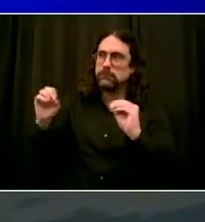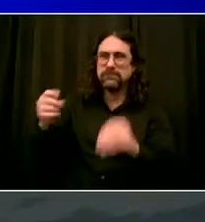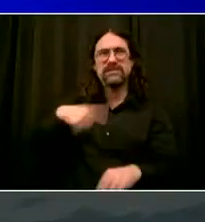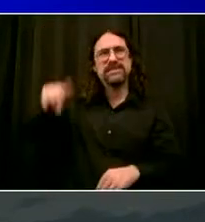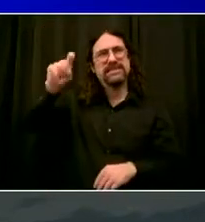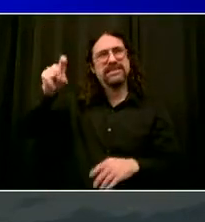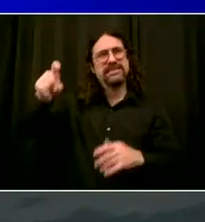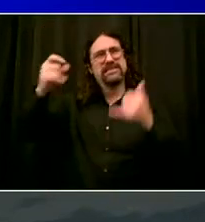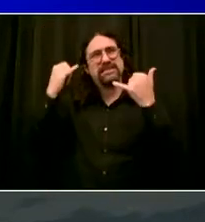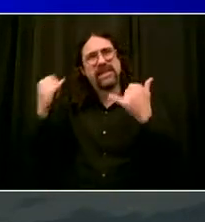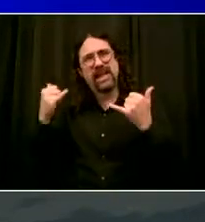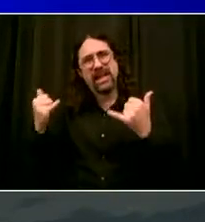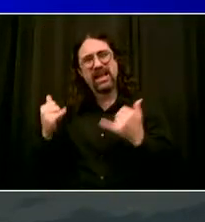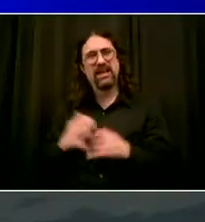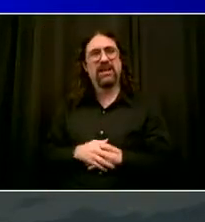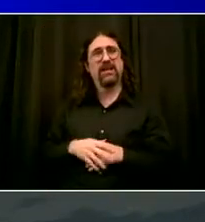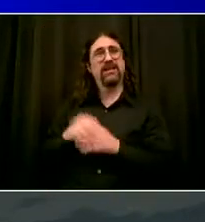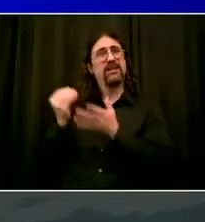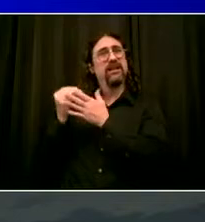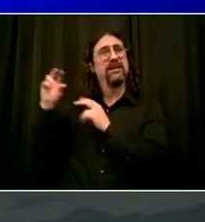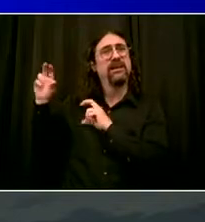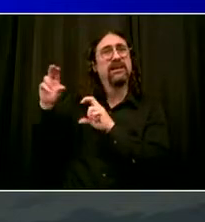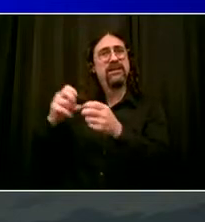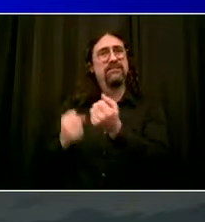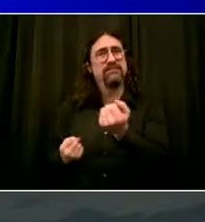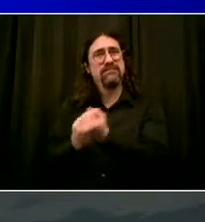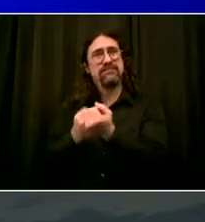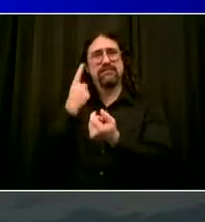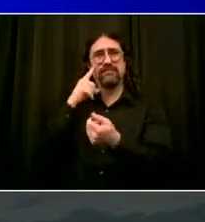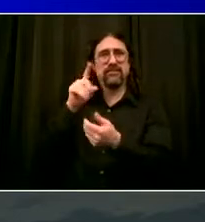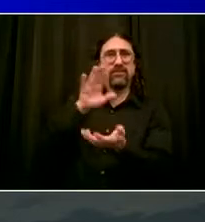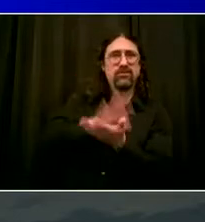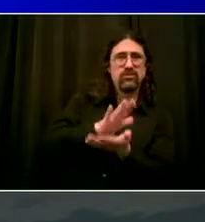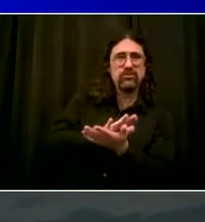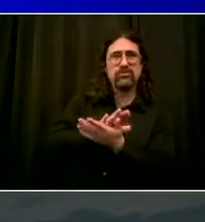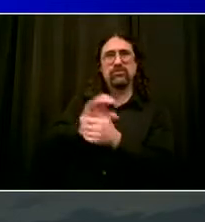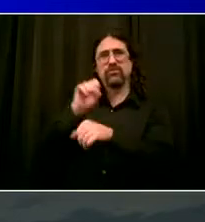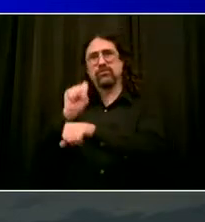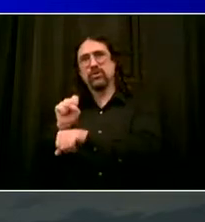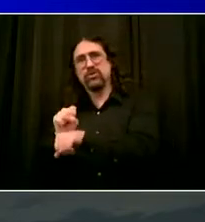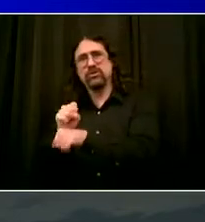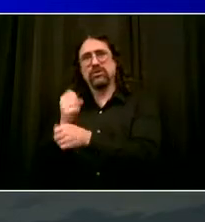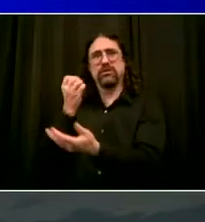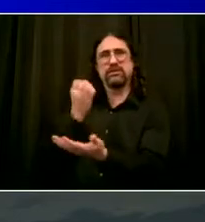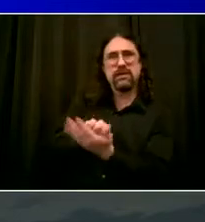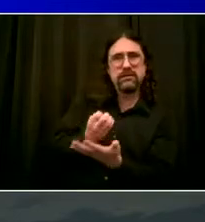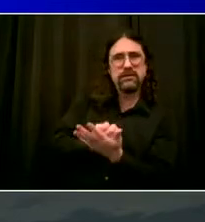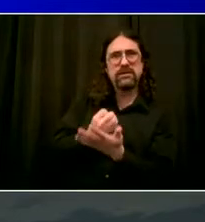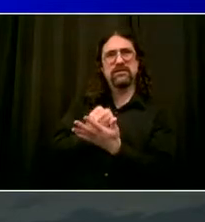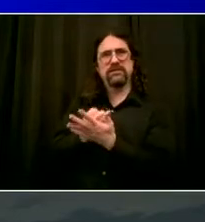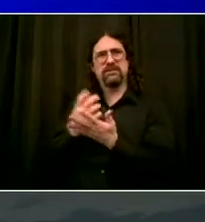everything gets a boost from a stimulus protecting all our essential Services it's the Difference